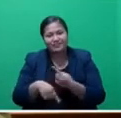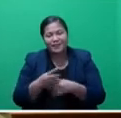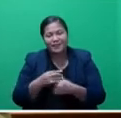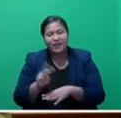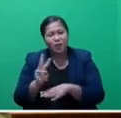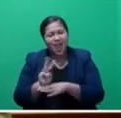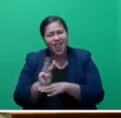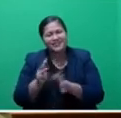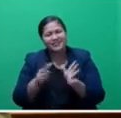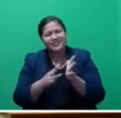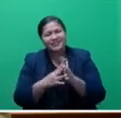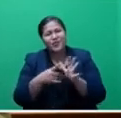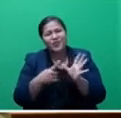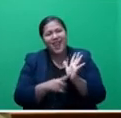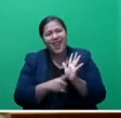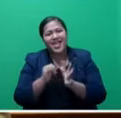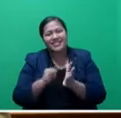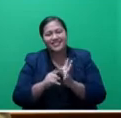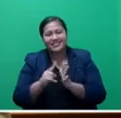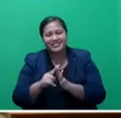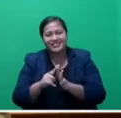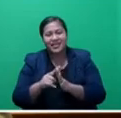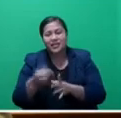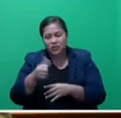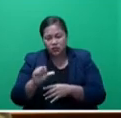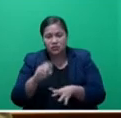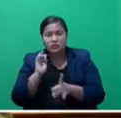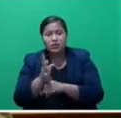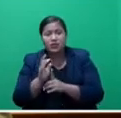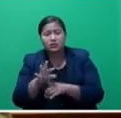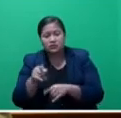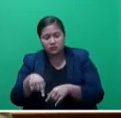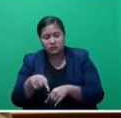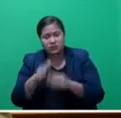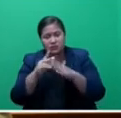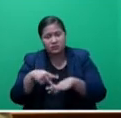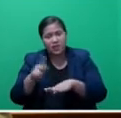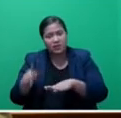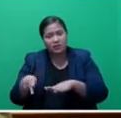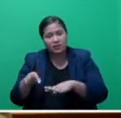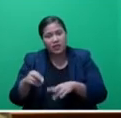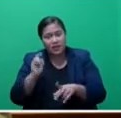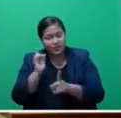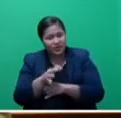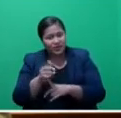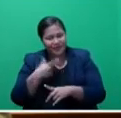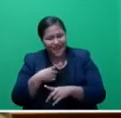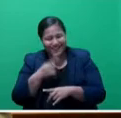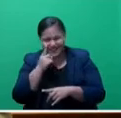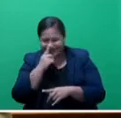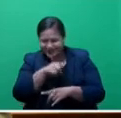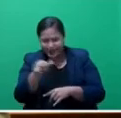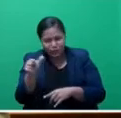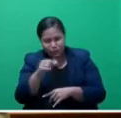platform. That being so, it is important for this House and the people of Fiji to know how that platform could be one